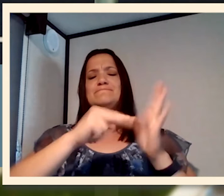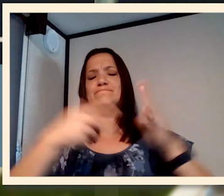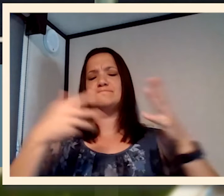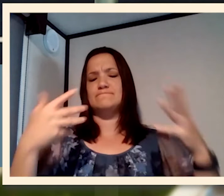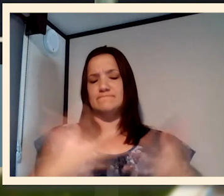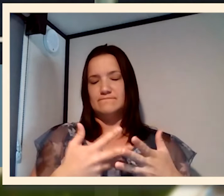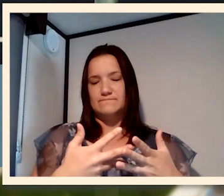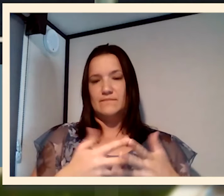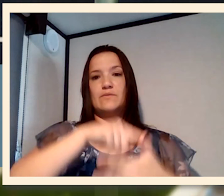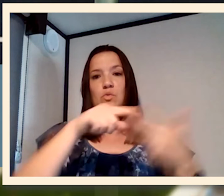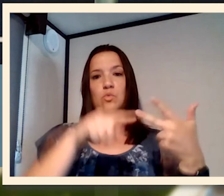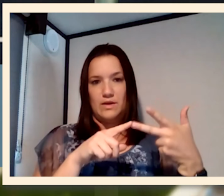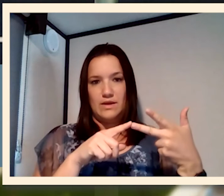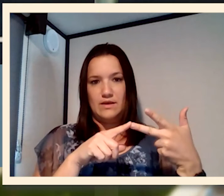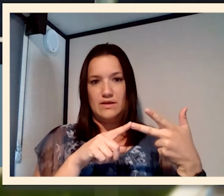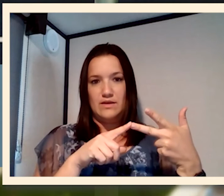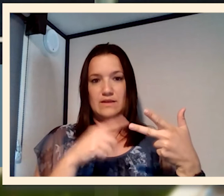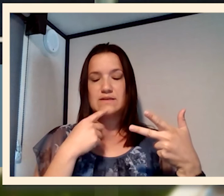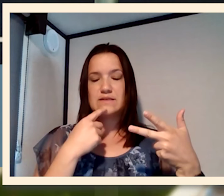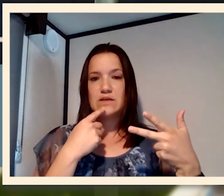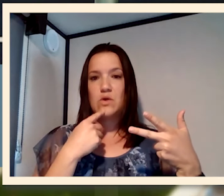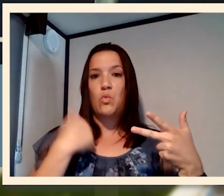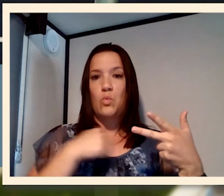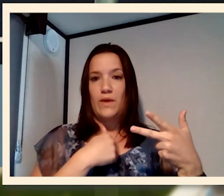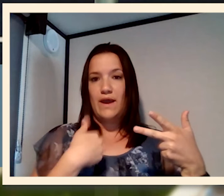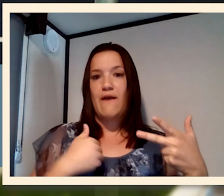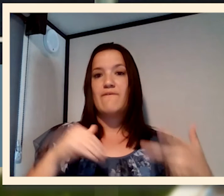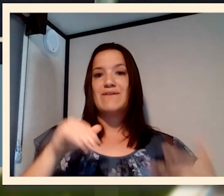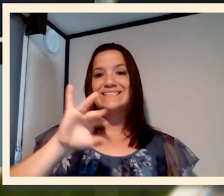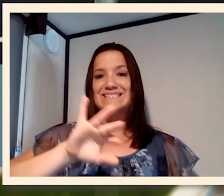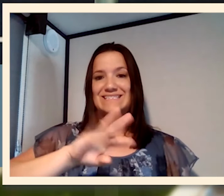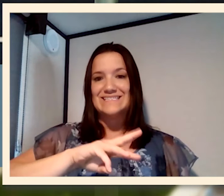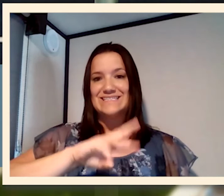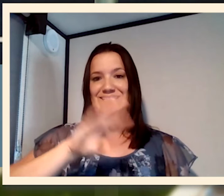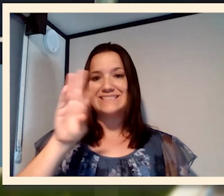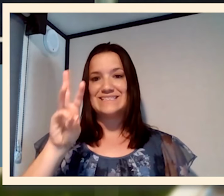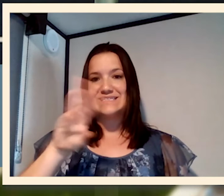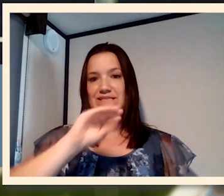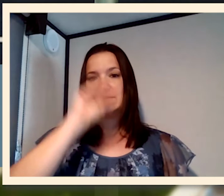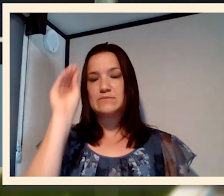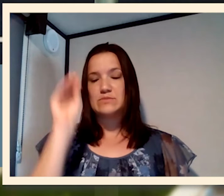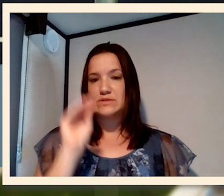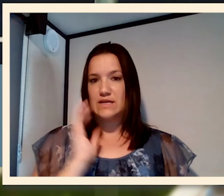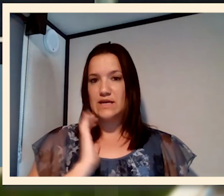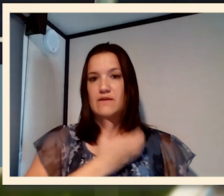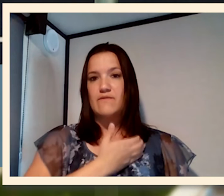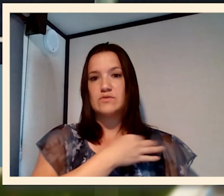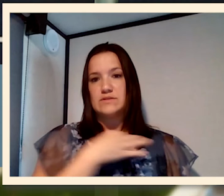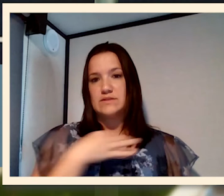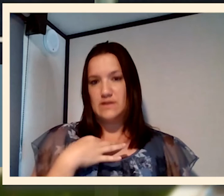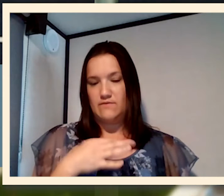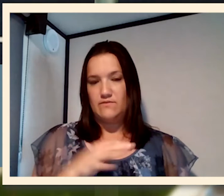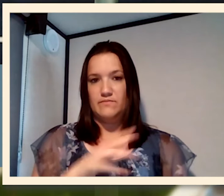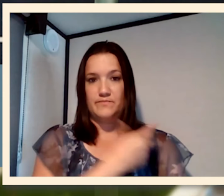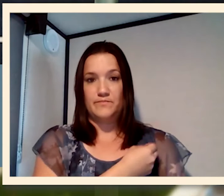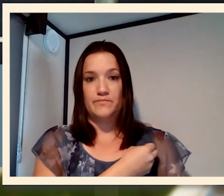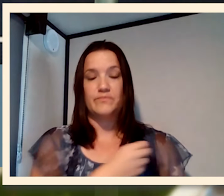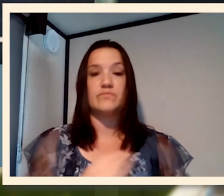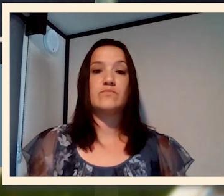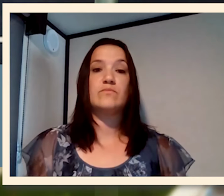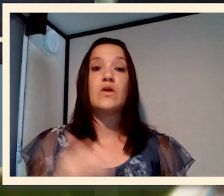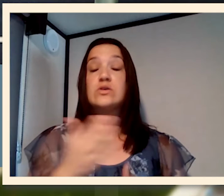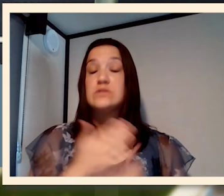way, 66% of our employees are fully vaccinated. There are a number of